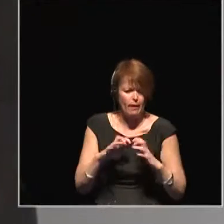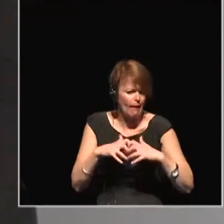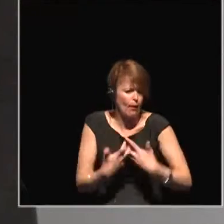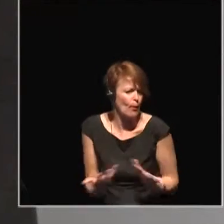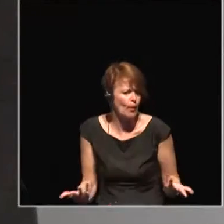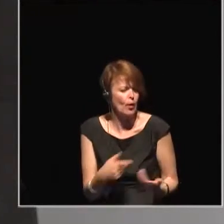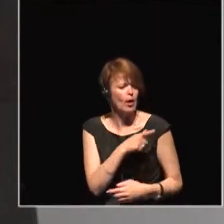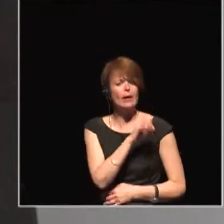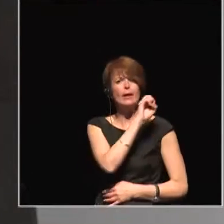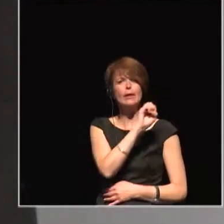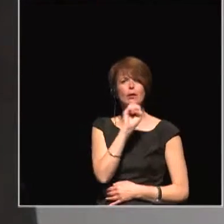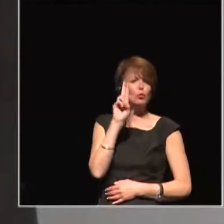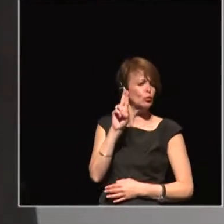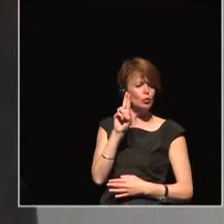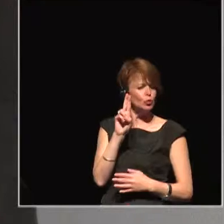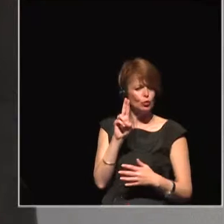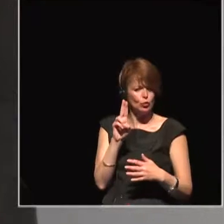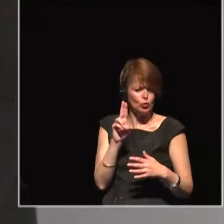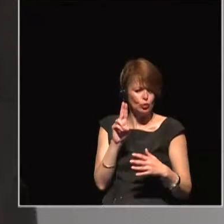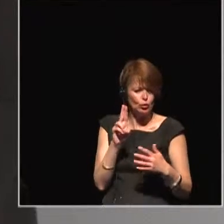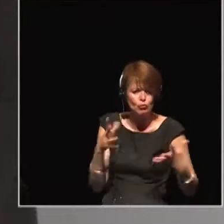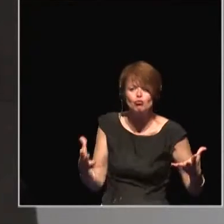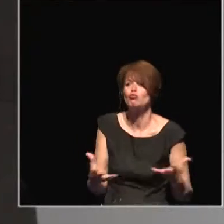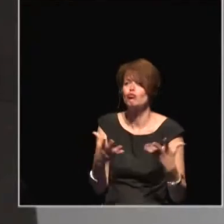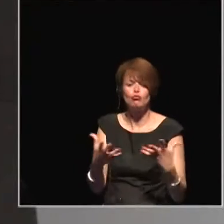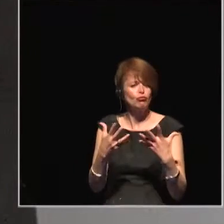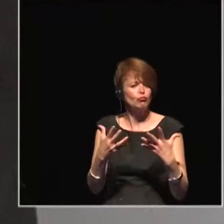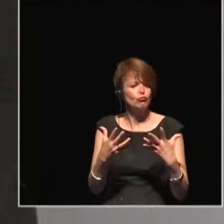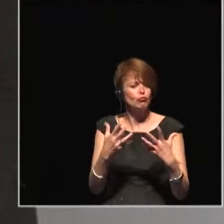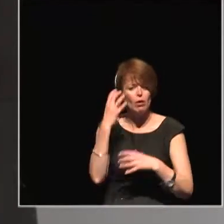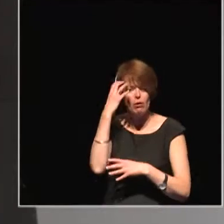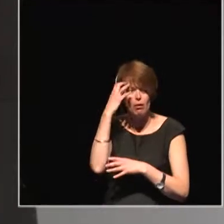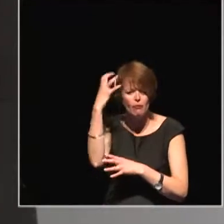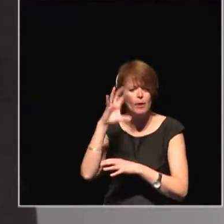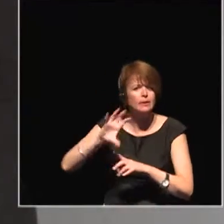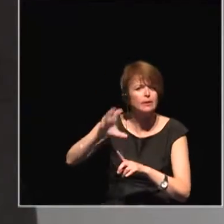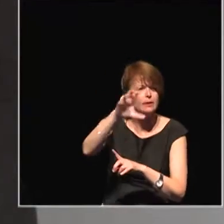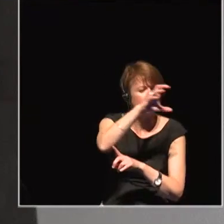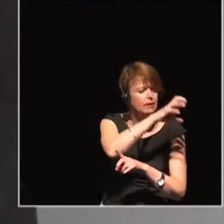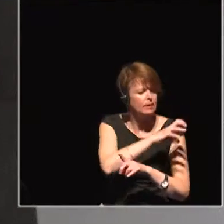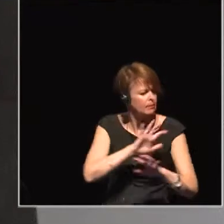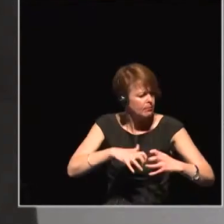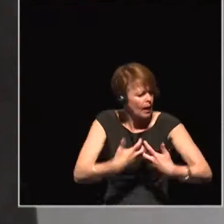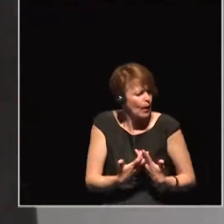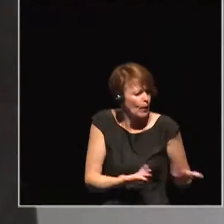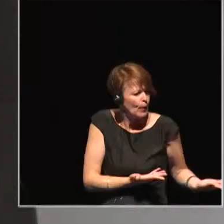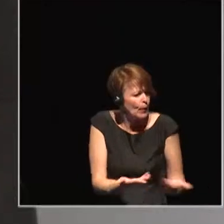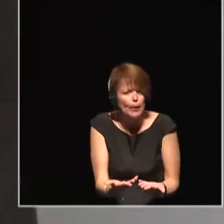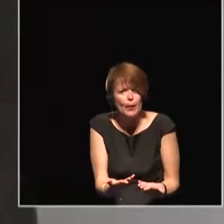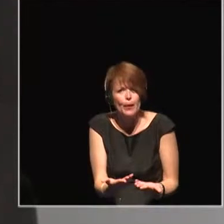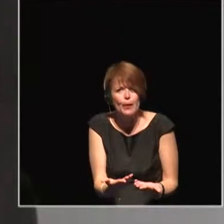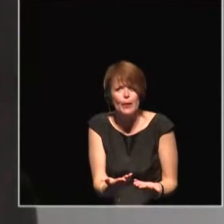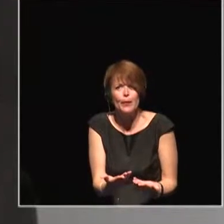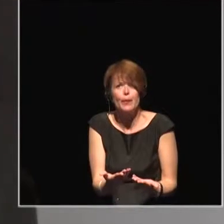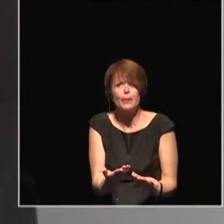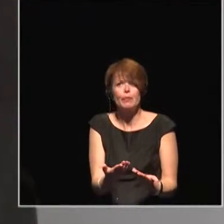the European Union in this effect to promote governments to enable things to happen in the different countries, notably